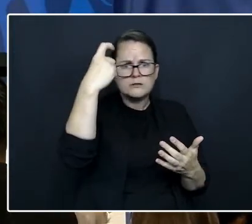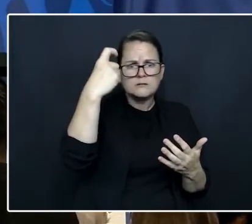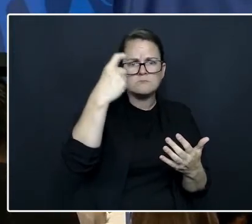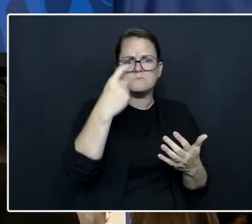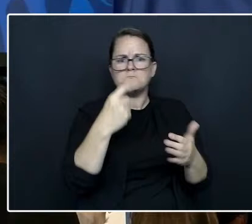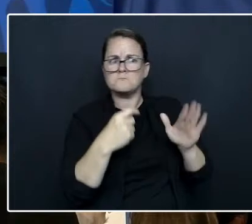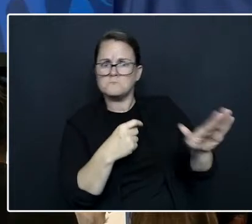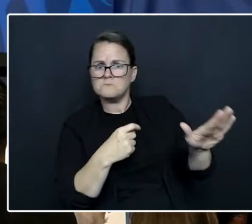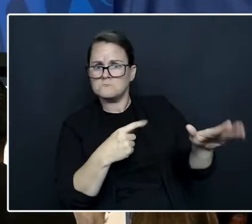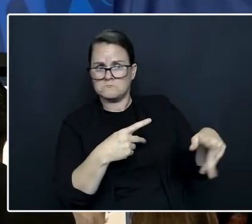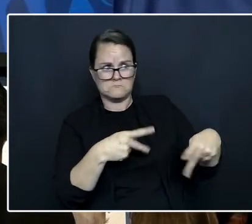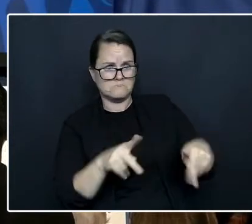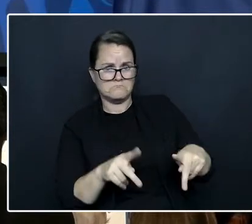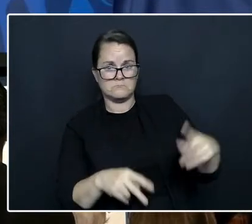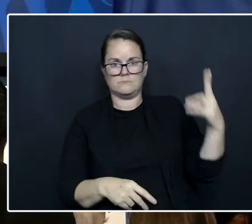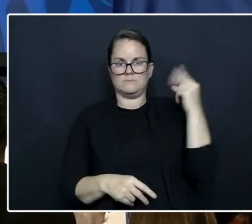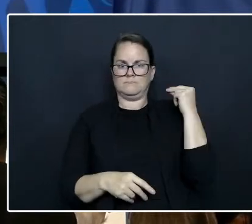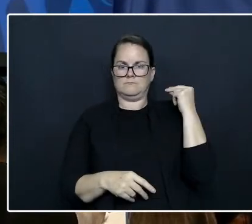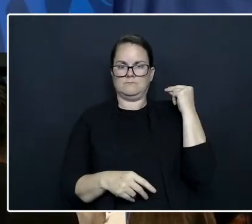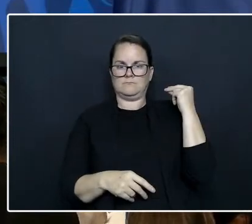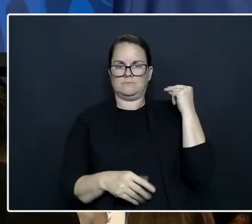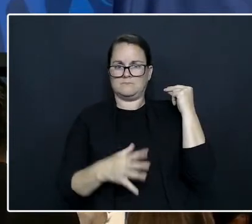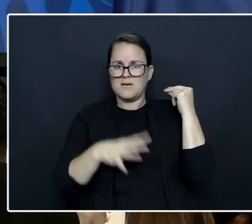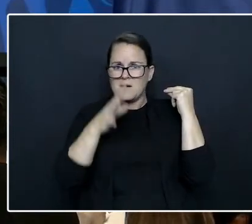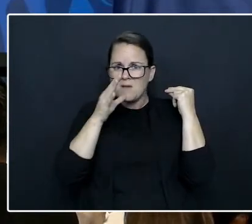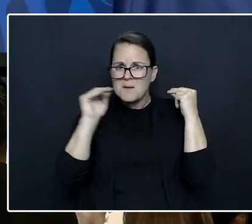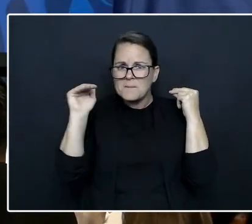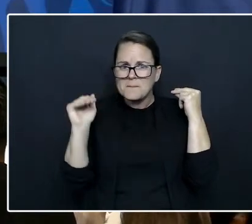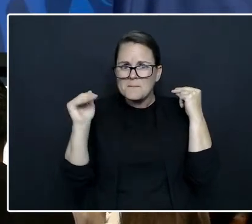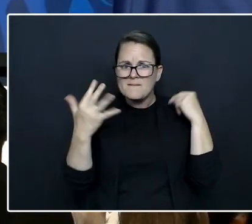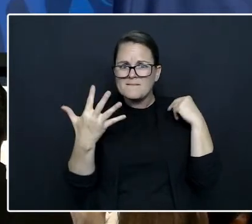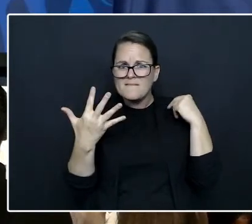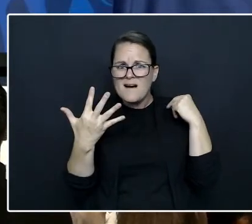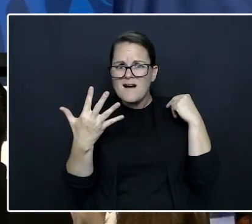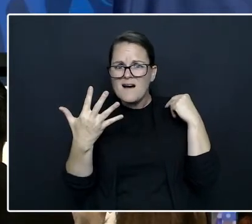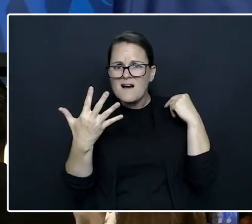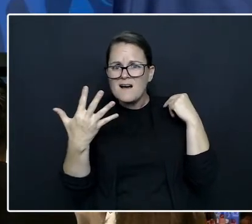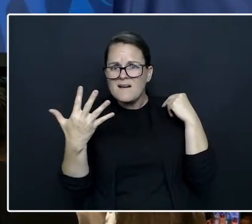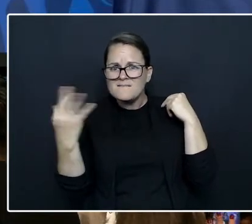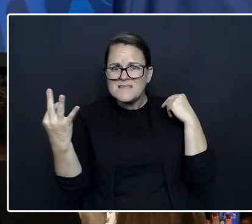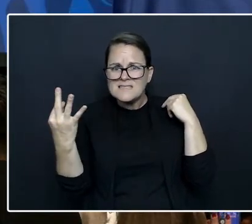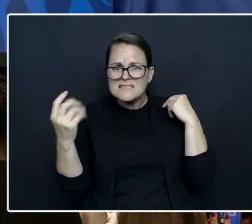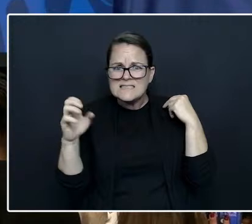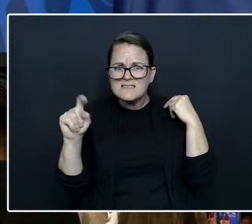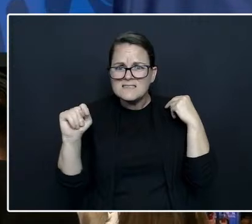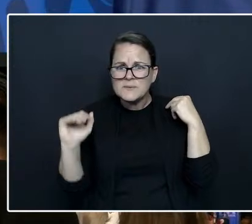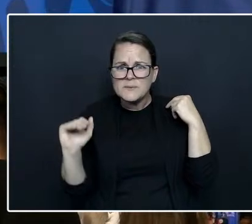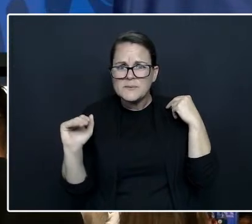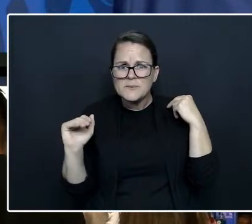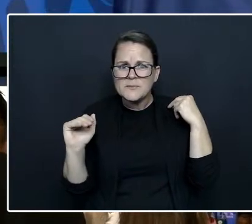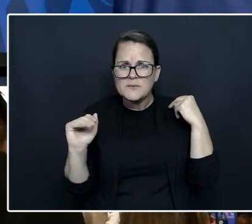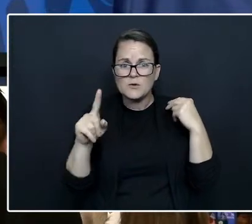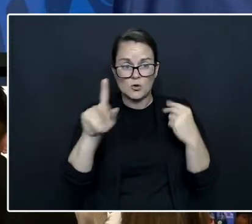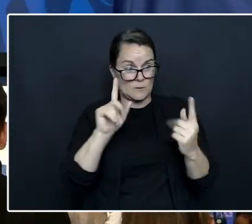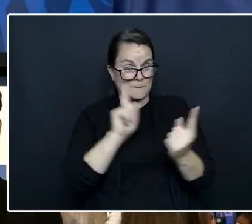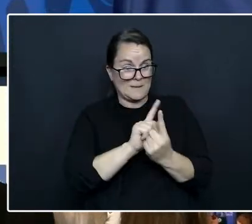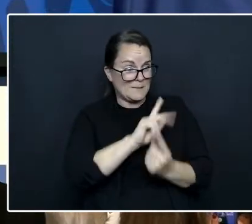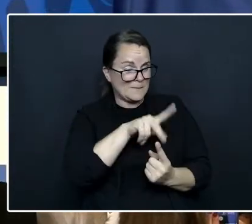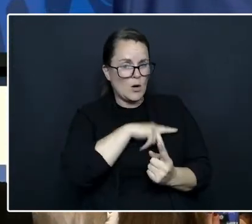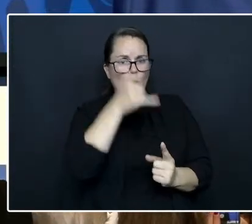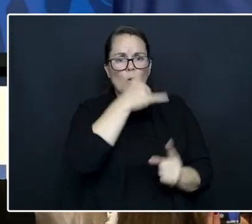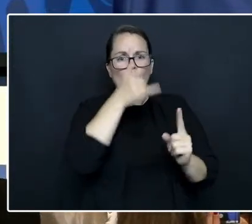was all of 5 feet tall, but if you met her, you would have thought she was 10 feet tall. And it is because of